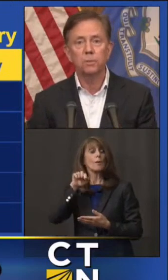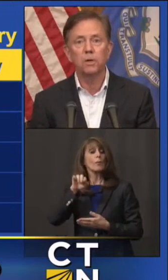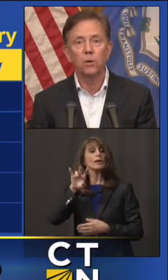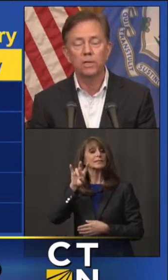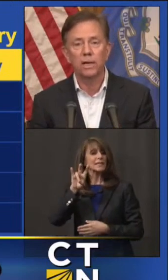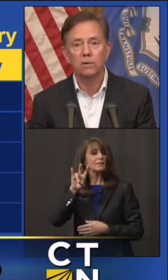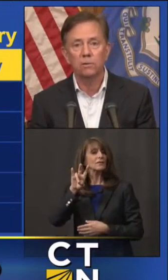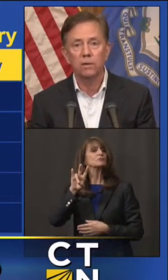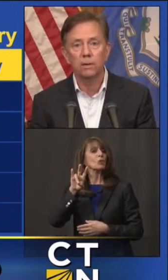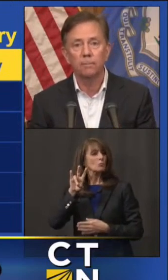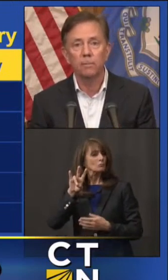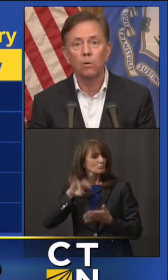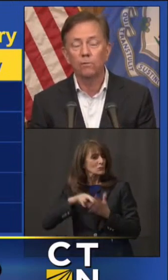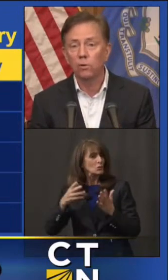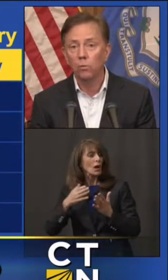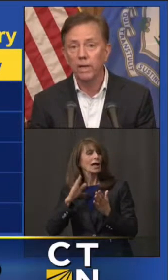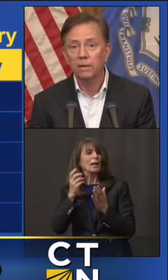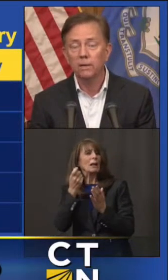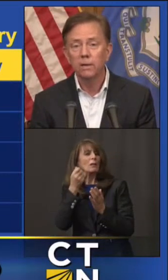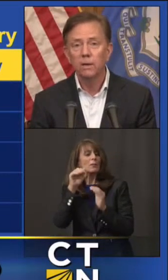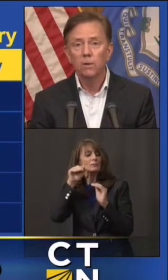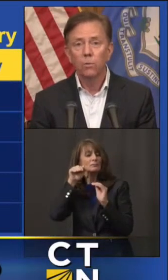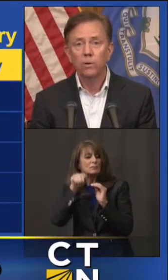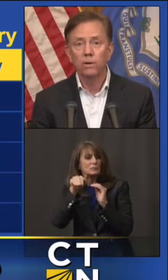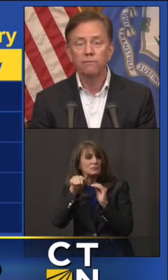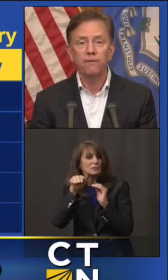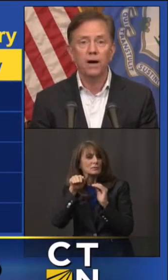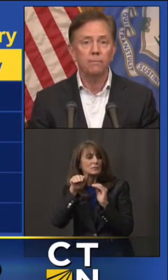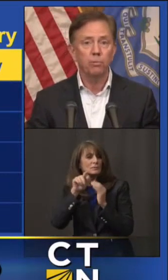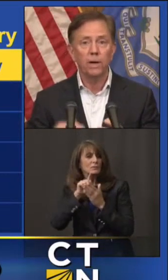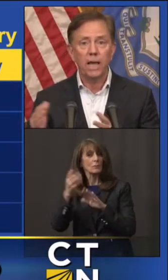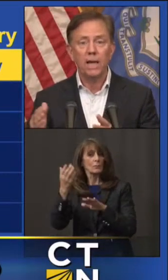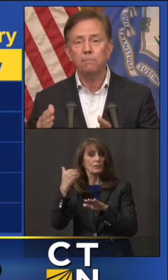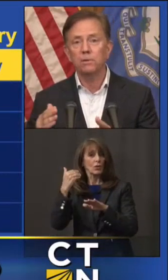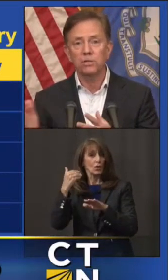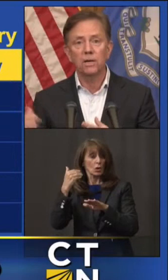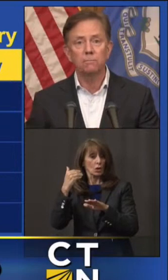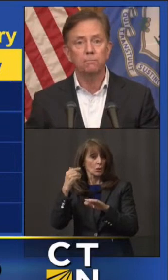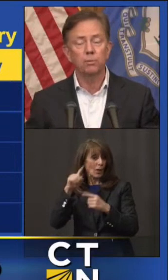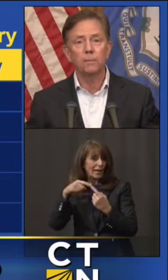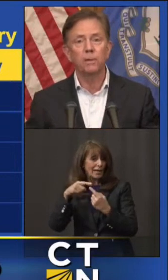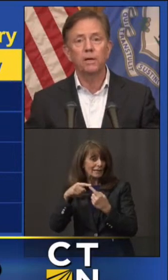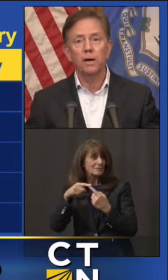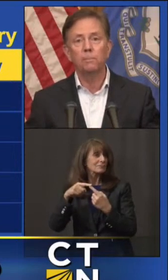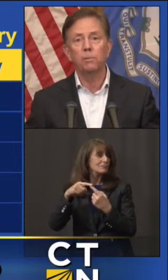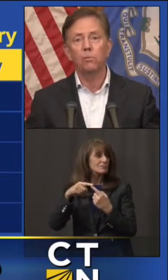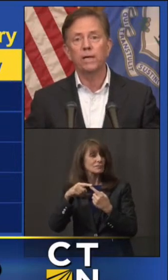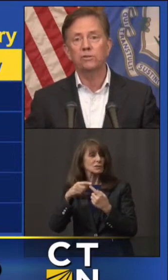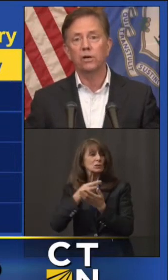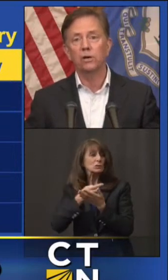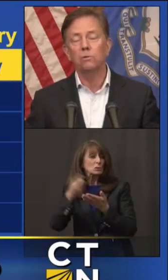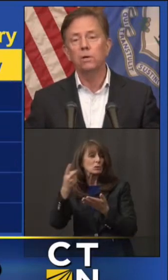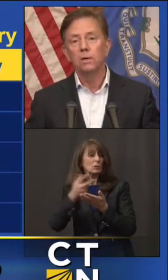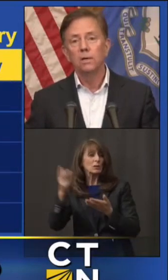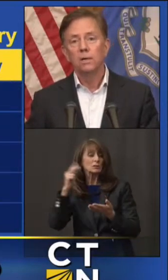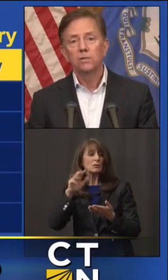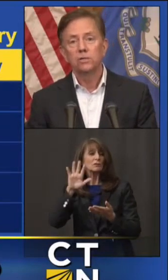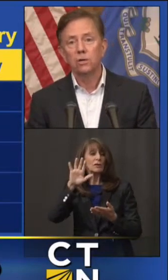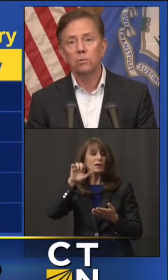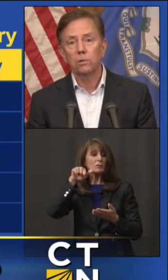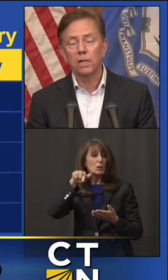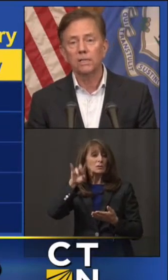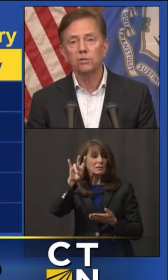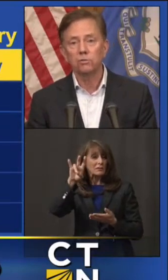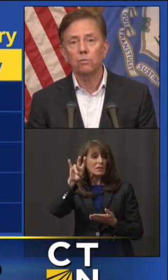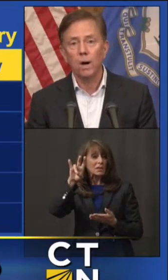been going down over a week. We were at 5.8% probably a couple of weeks ago.